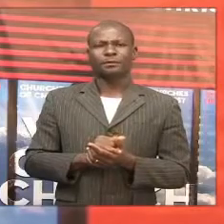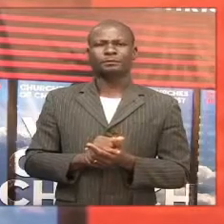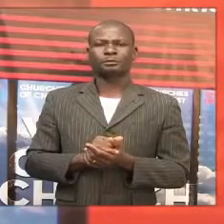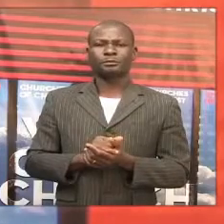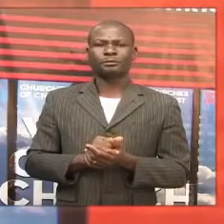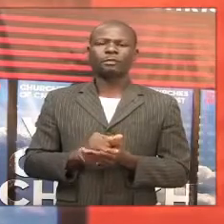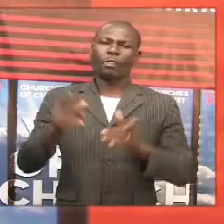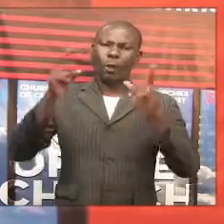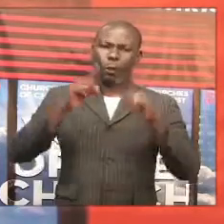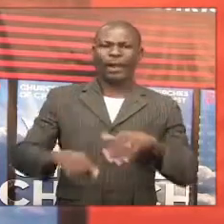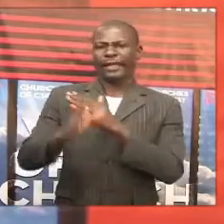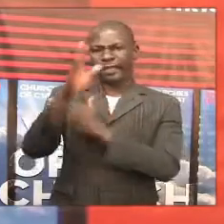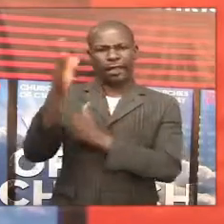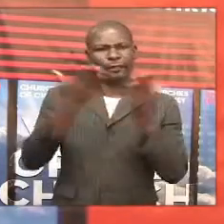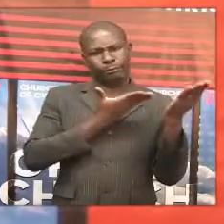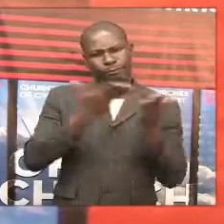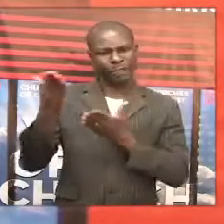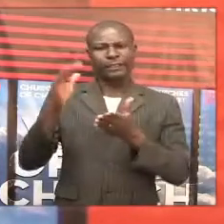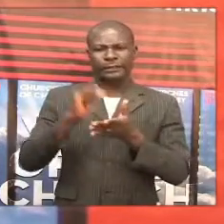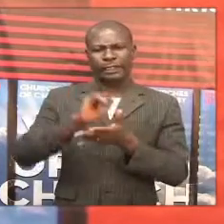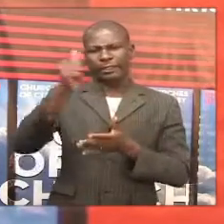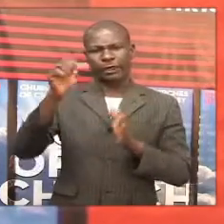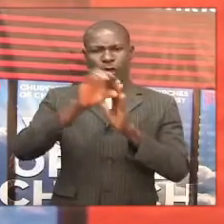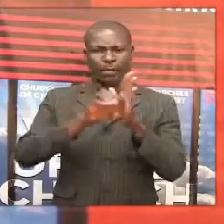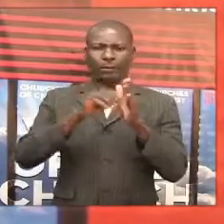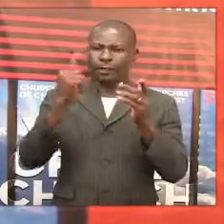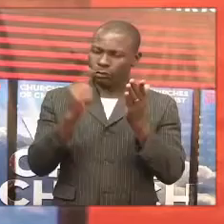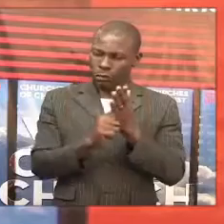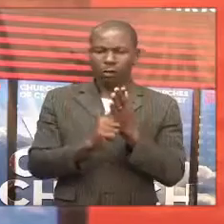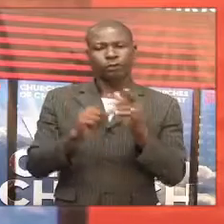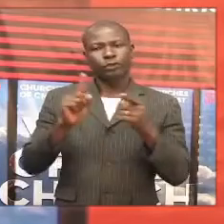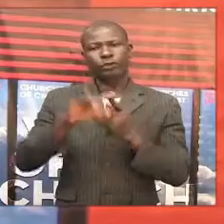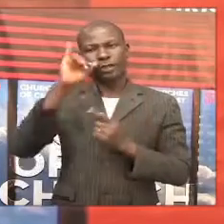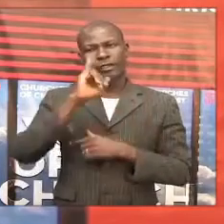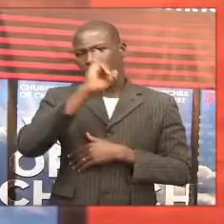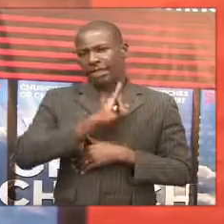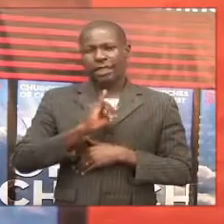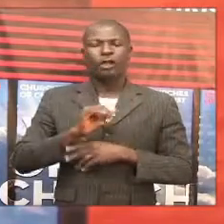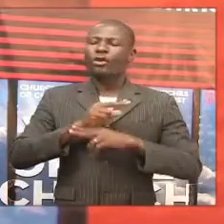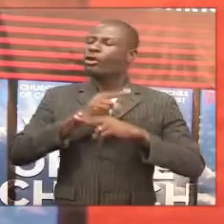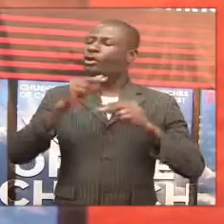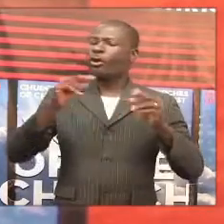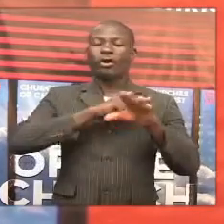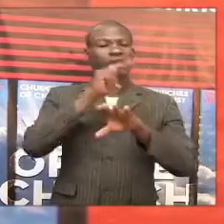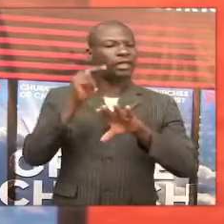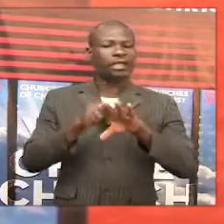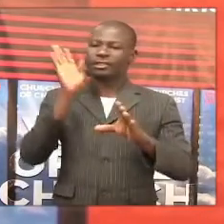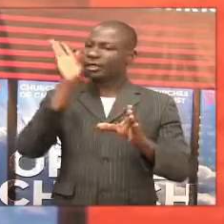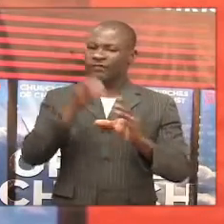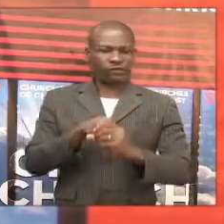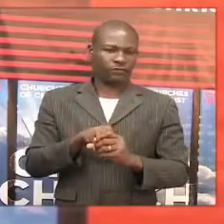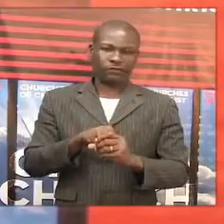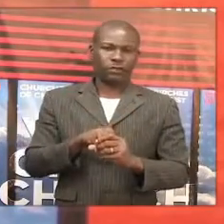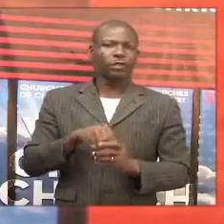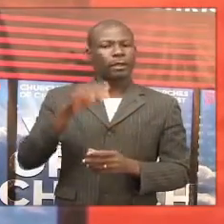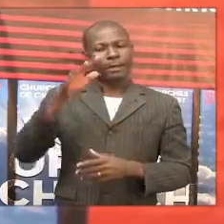Ebre o nyanko pa odim ransem du ene e honsom edima omay Israel no. Oni omay biara anya sa adi ene da. Me dofu pa